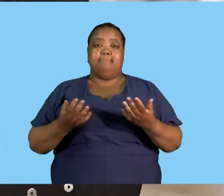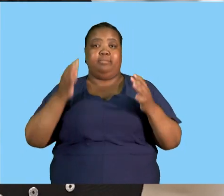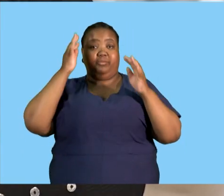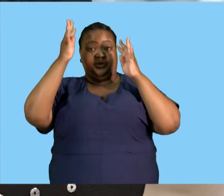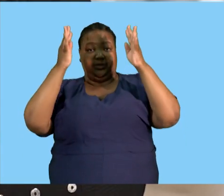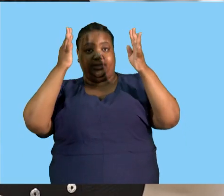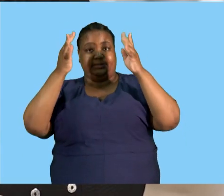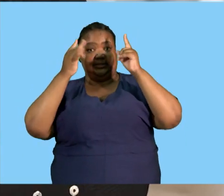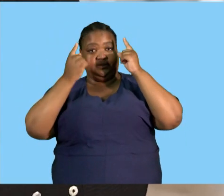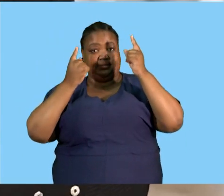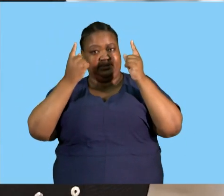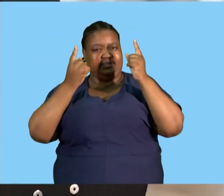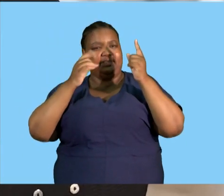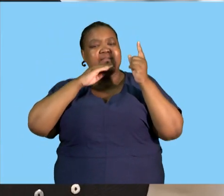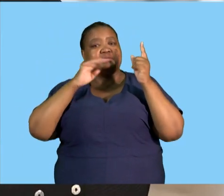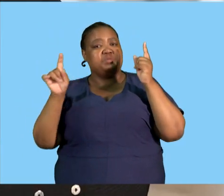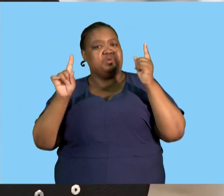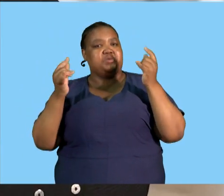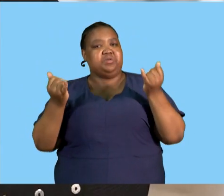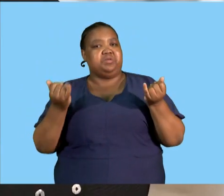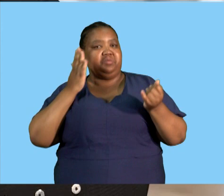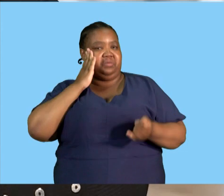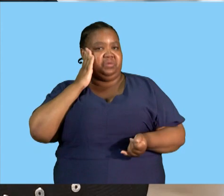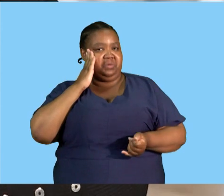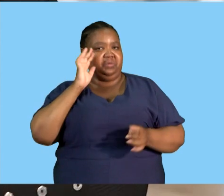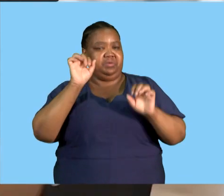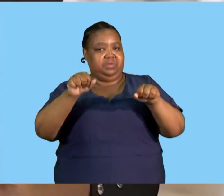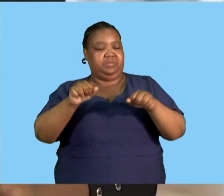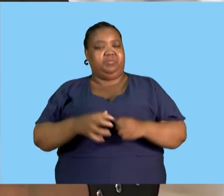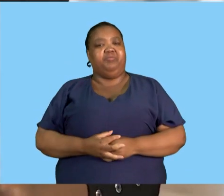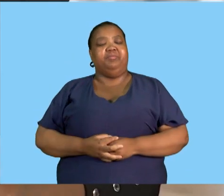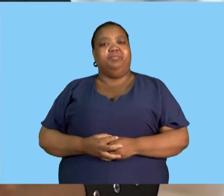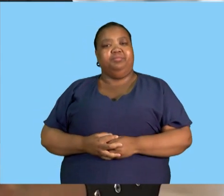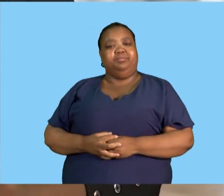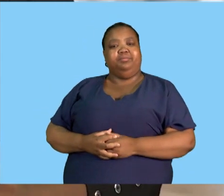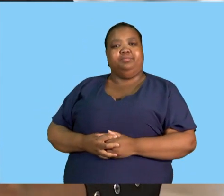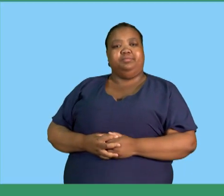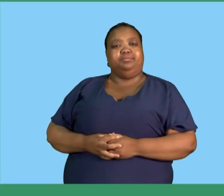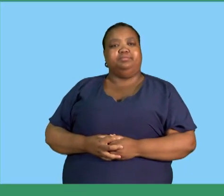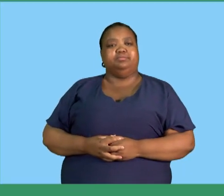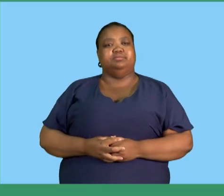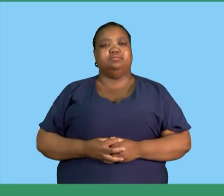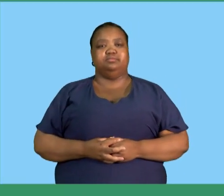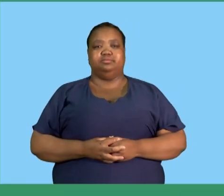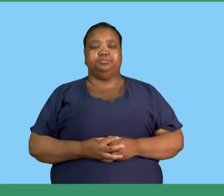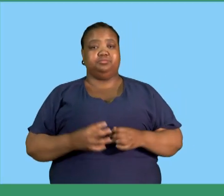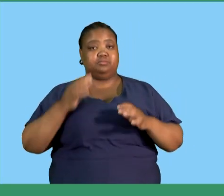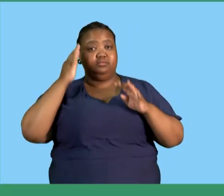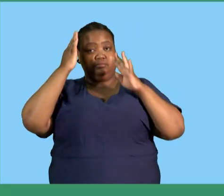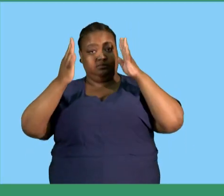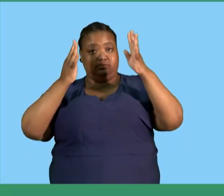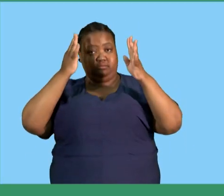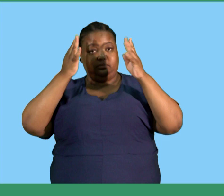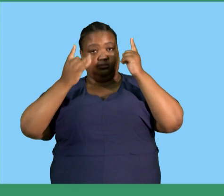of creative thinking. By now you know what creative thinking is or what it means. Yes. Right.